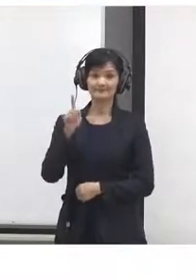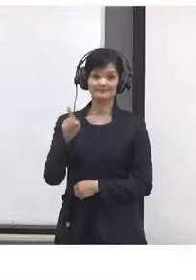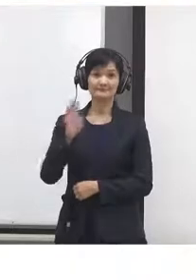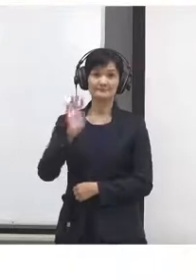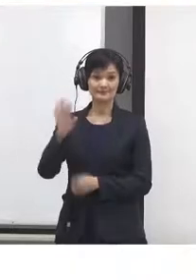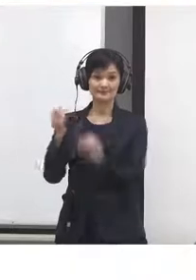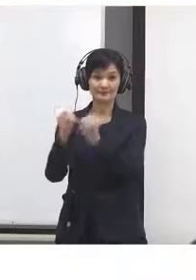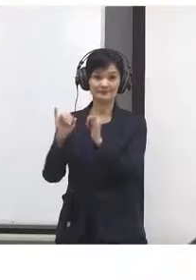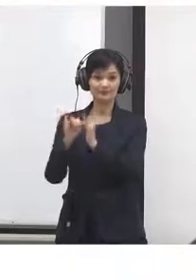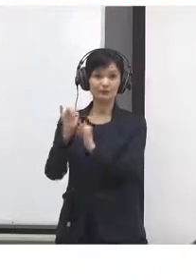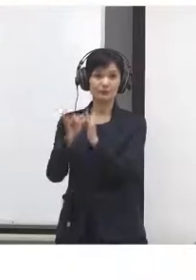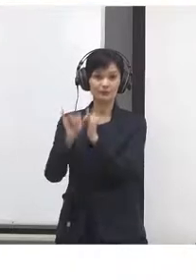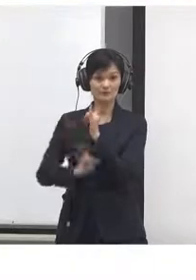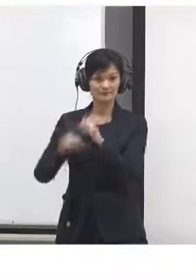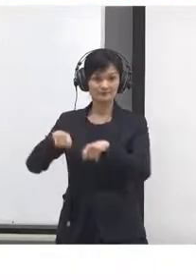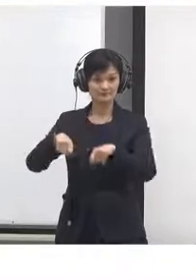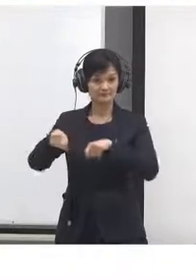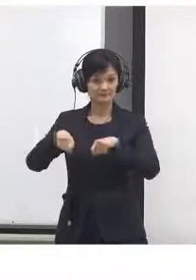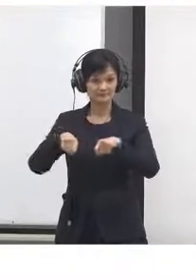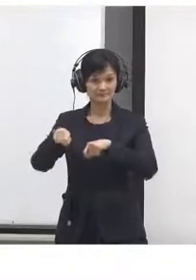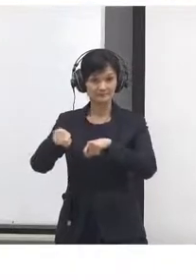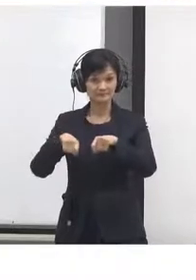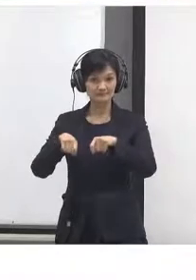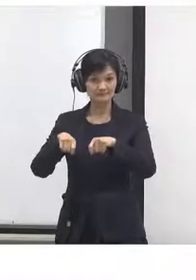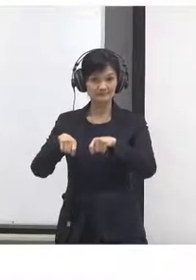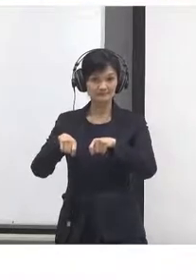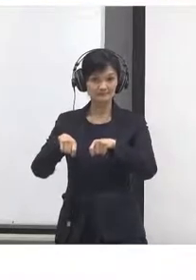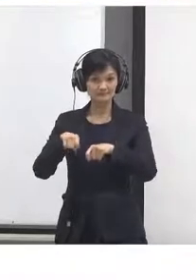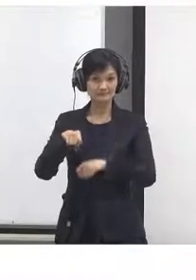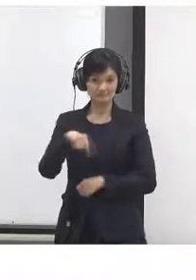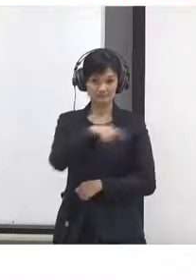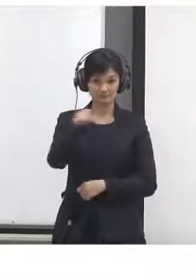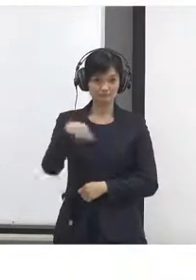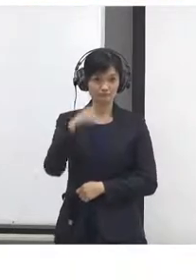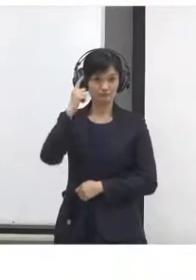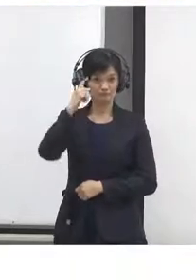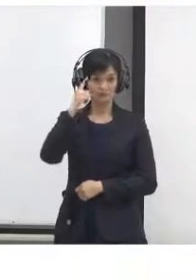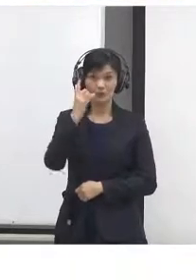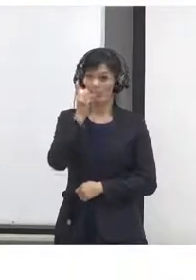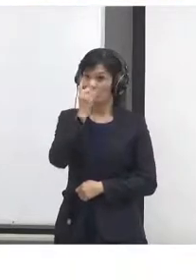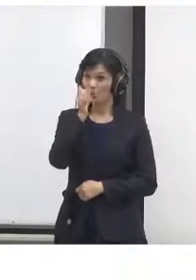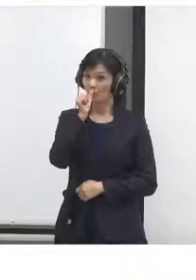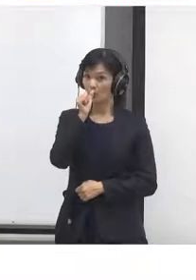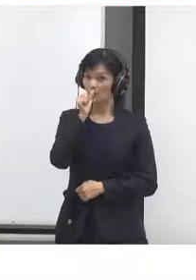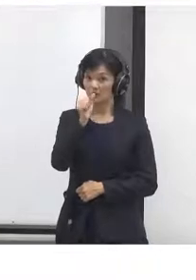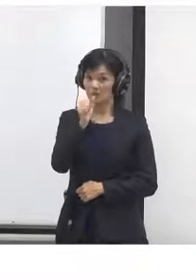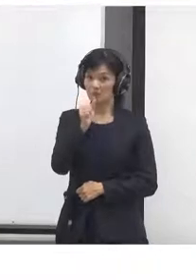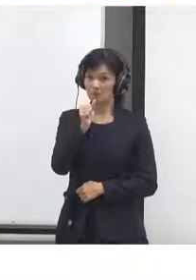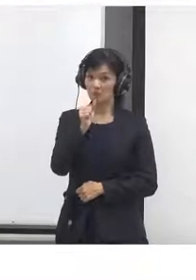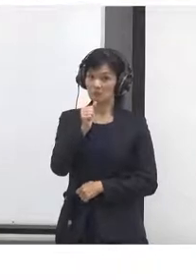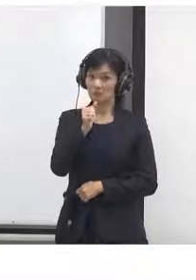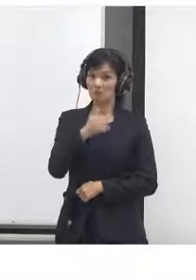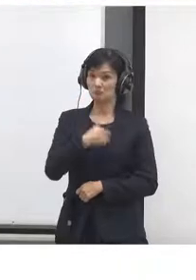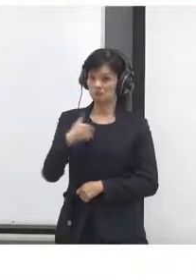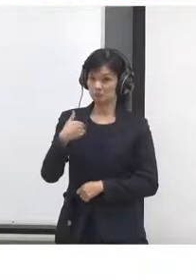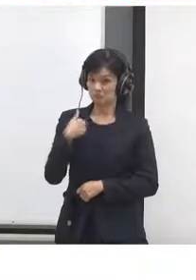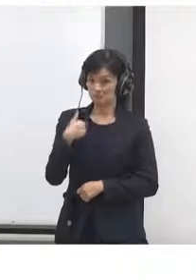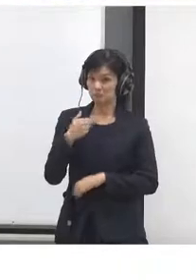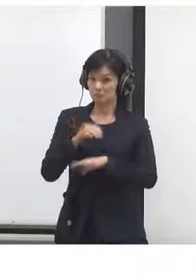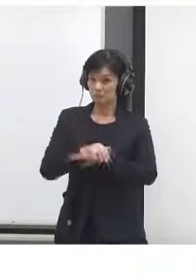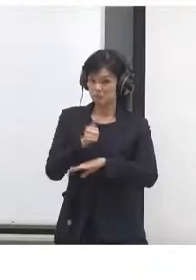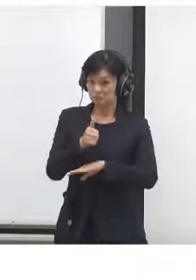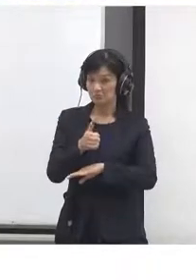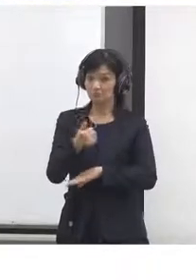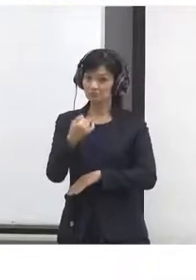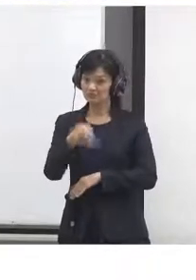do you think the ability between like language ability might be a like if someone can speak in